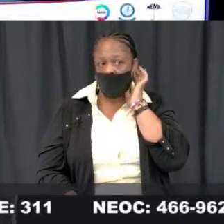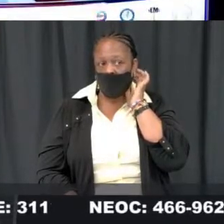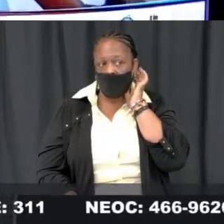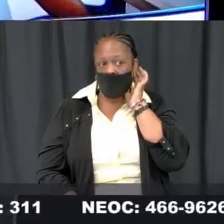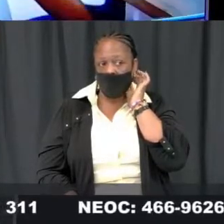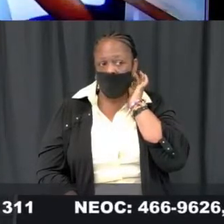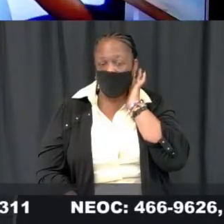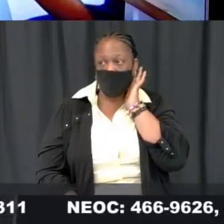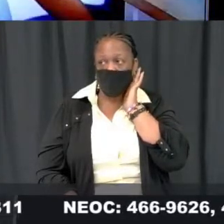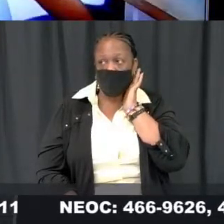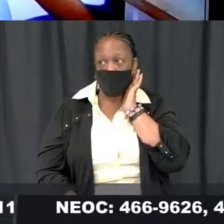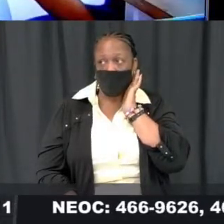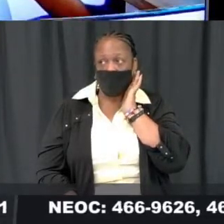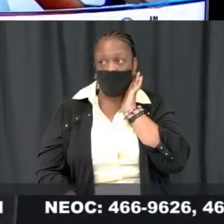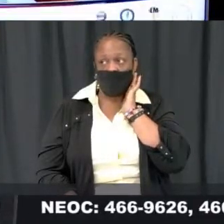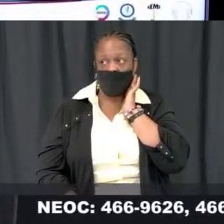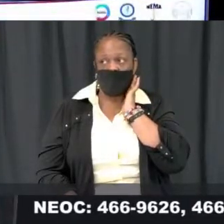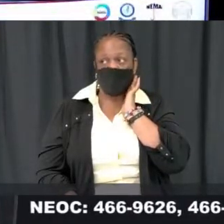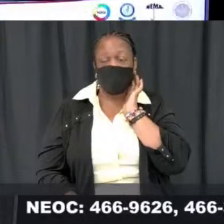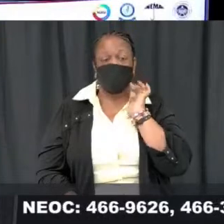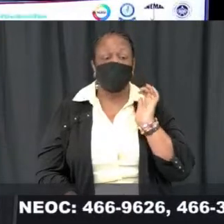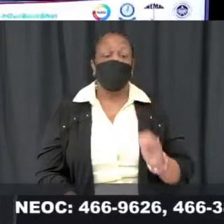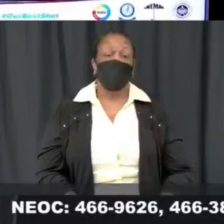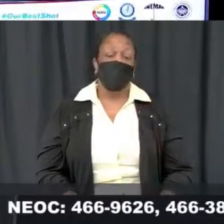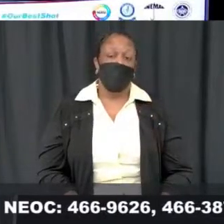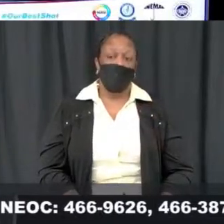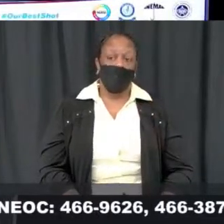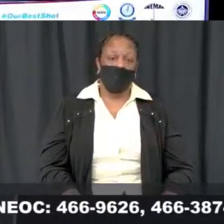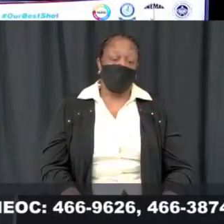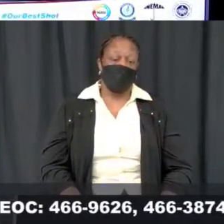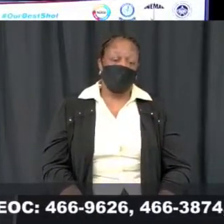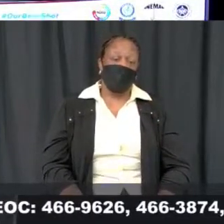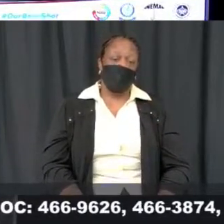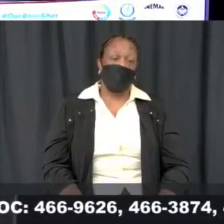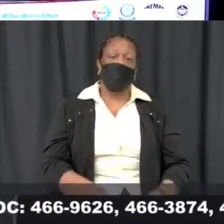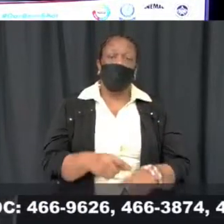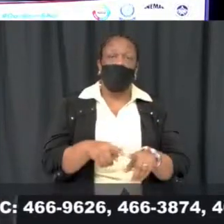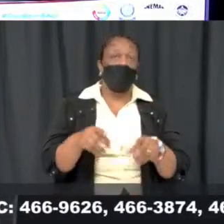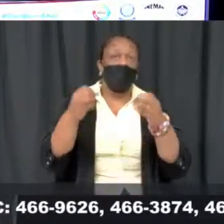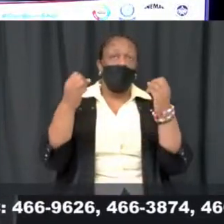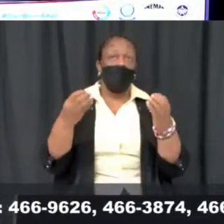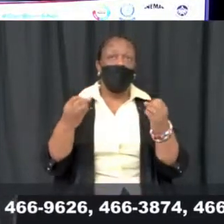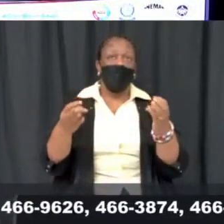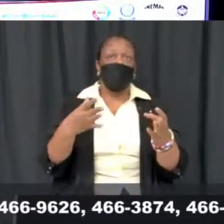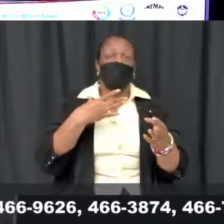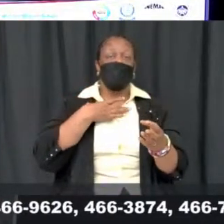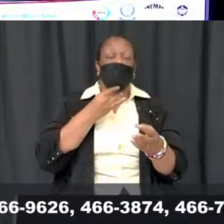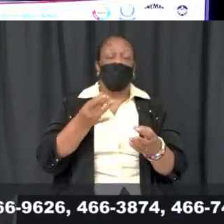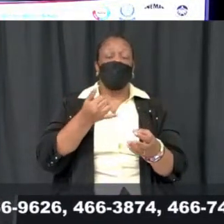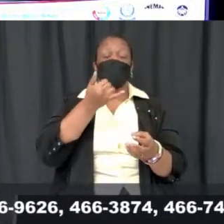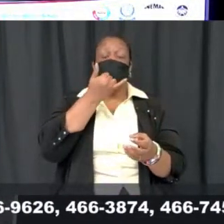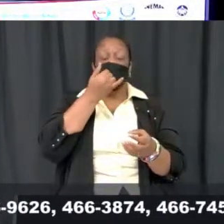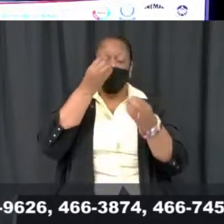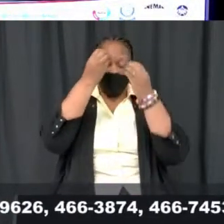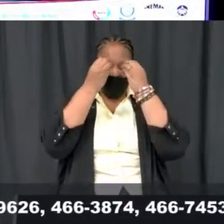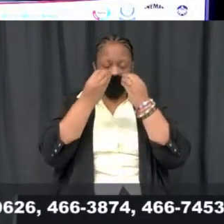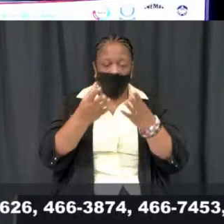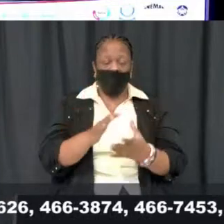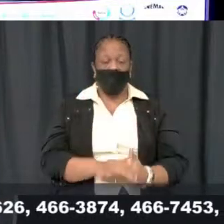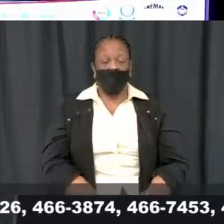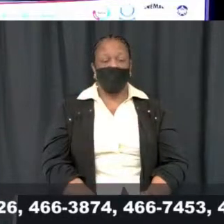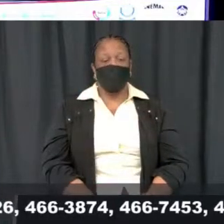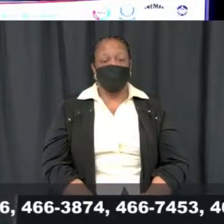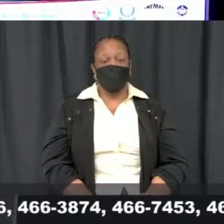But amazingly, we run with things. I know that we are more intelligent than